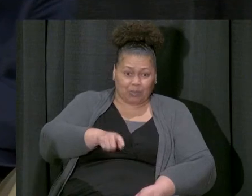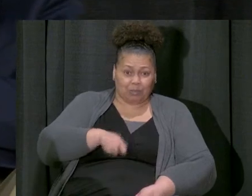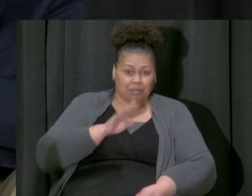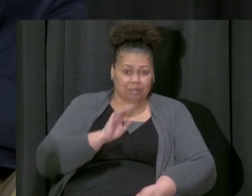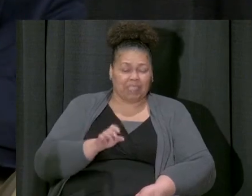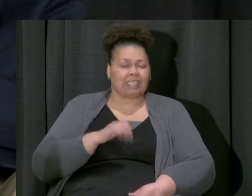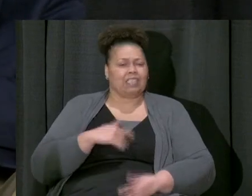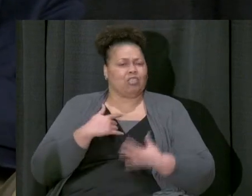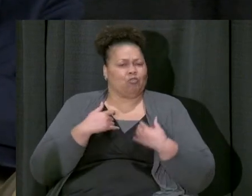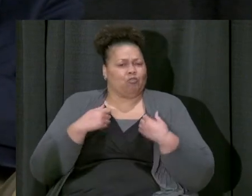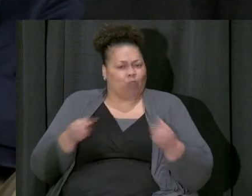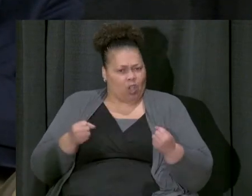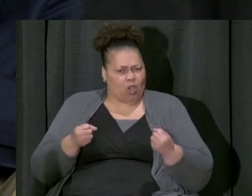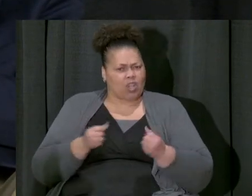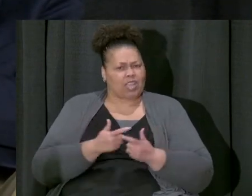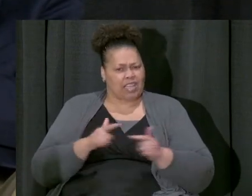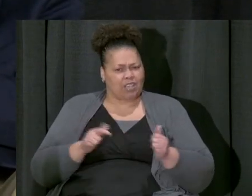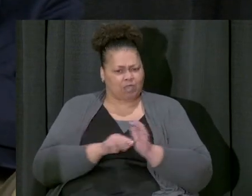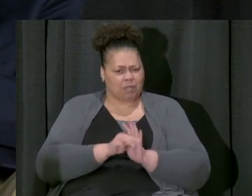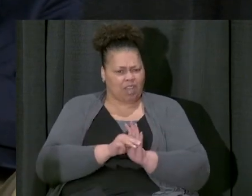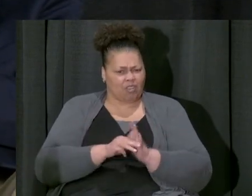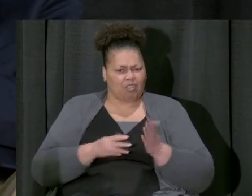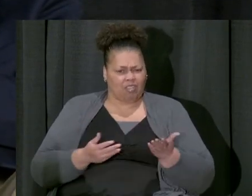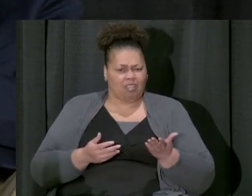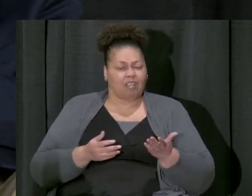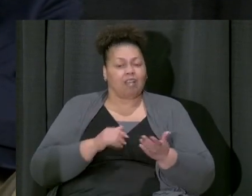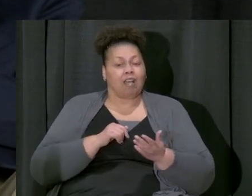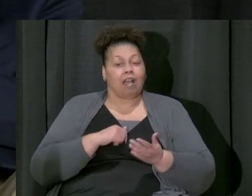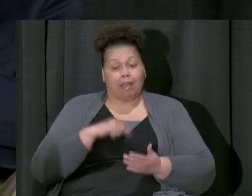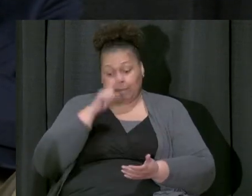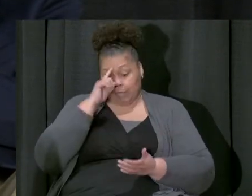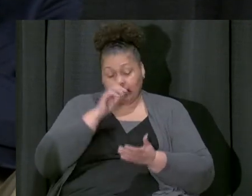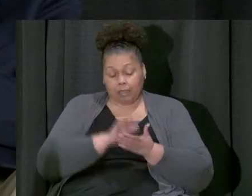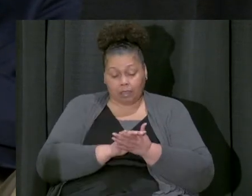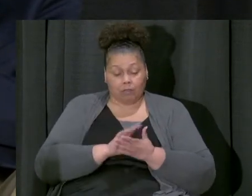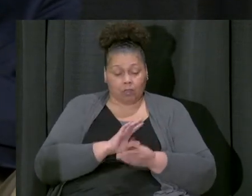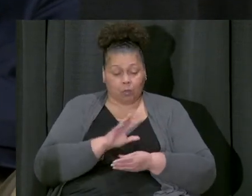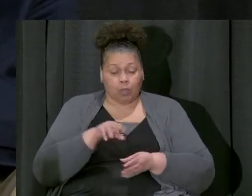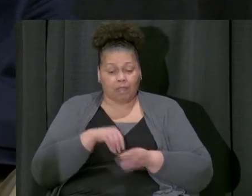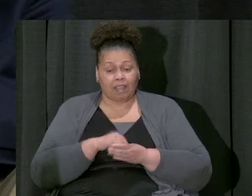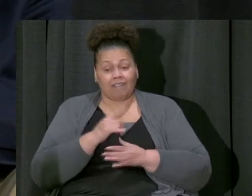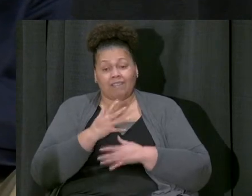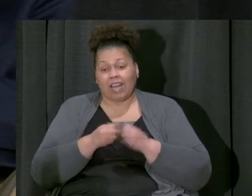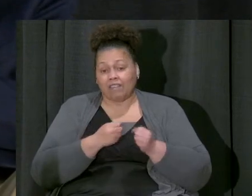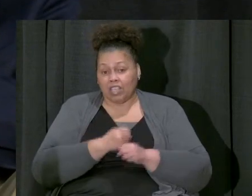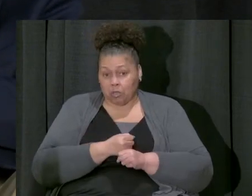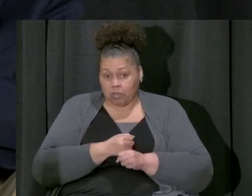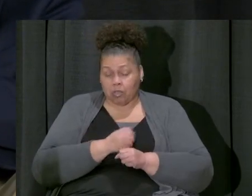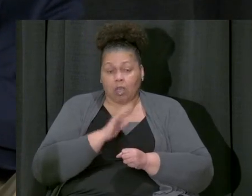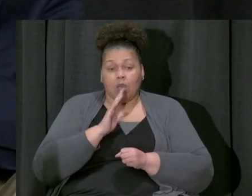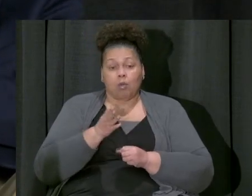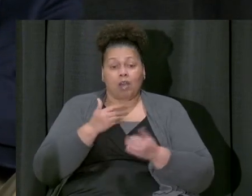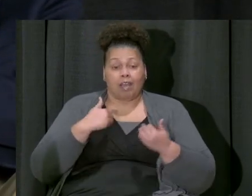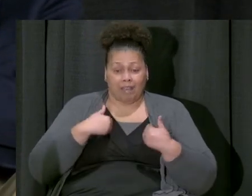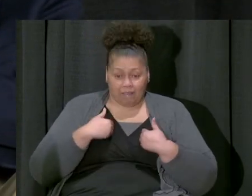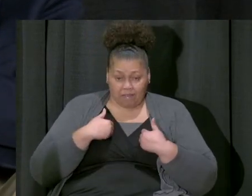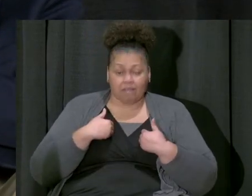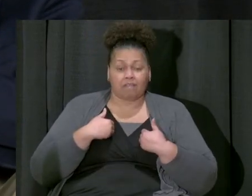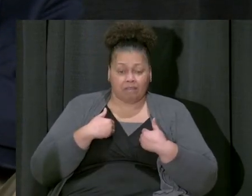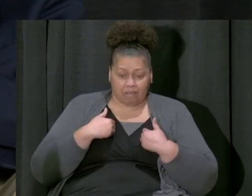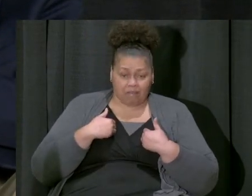strong in the language models. I believe that within 5 years, we will be having